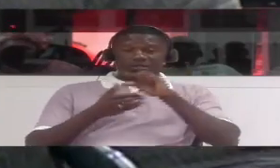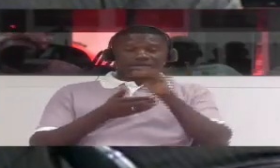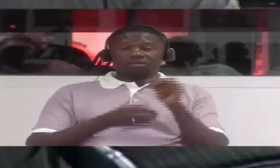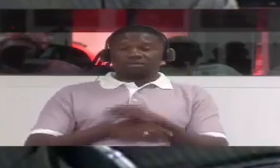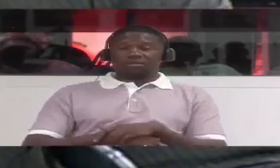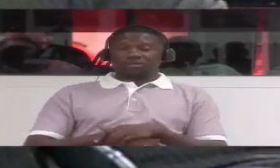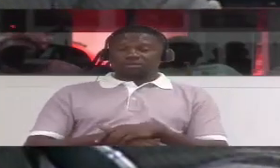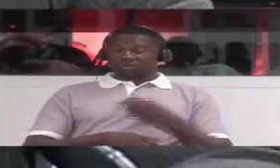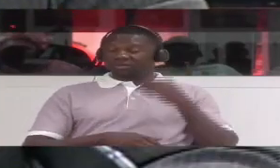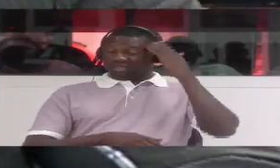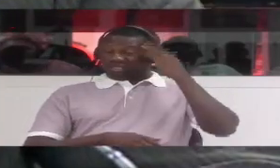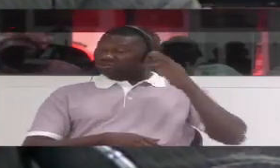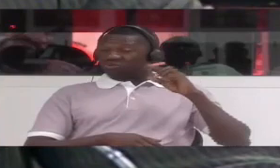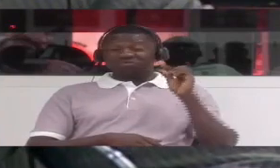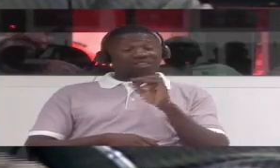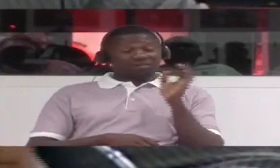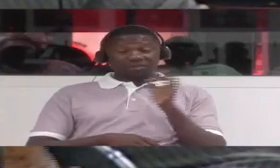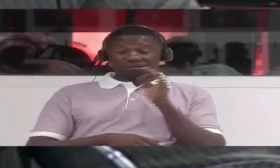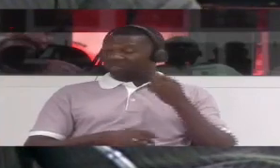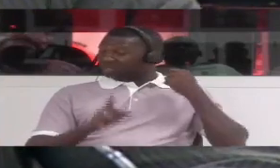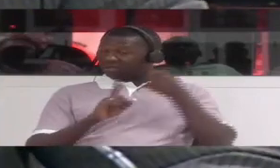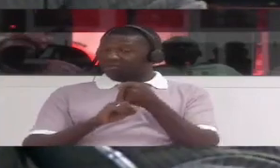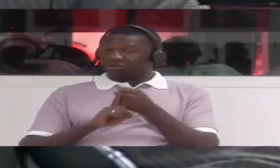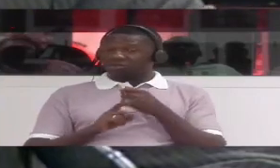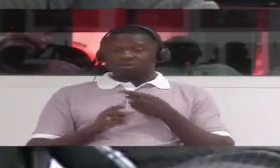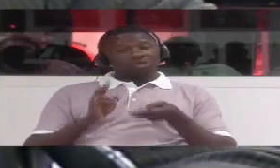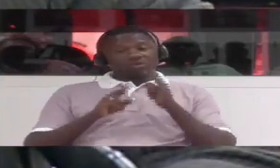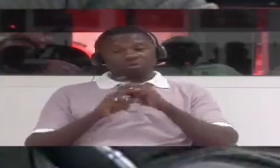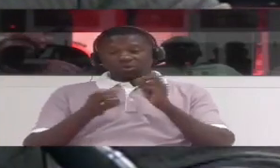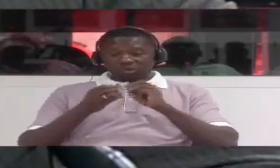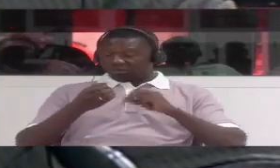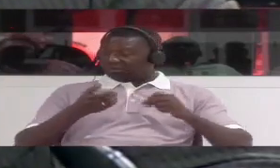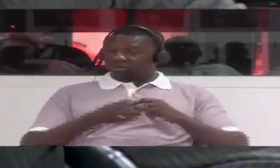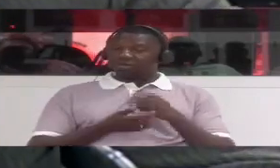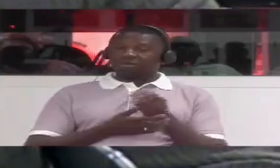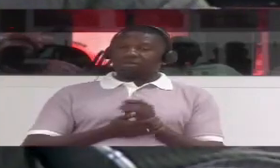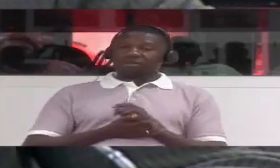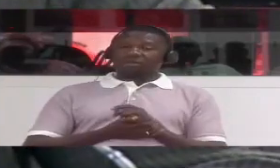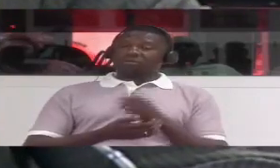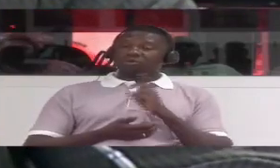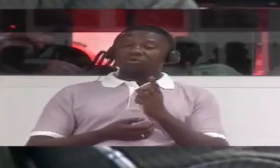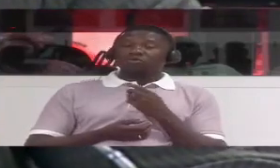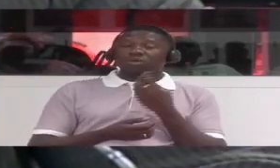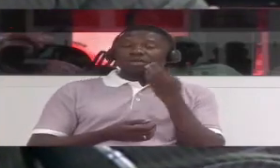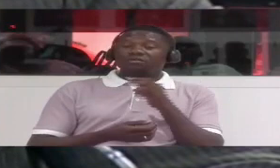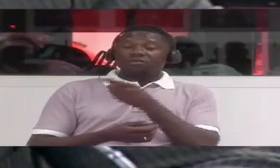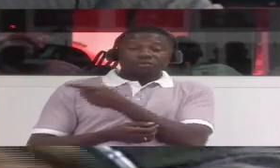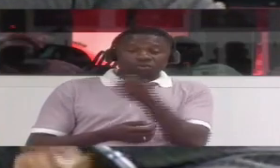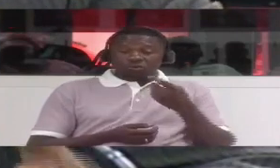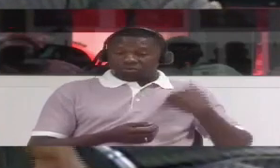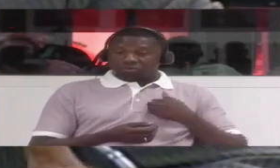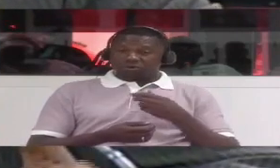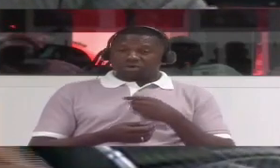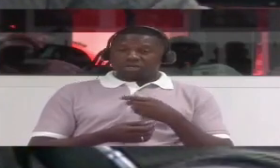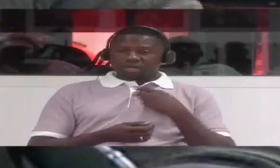operate as an independent journalist, because it was. I mean, if those people were the people who were going to determine or assess what the content